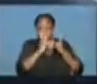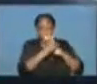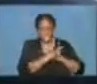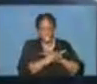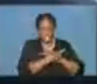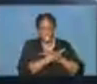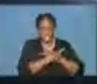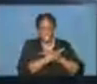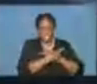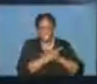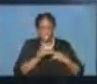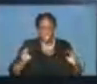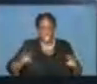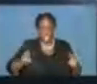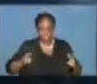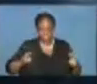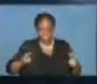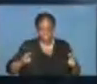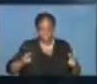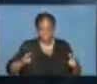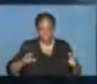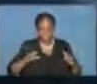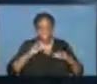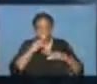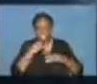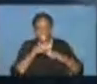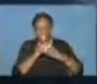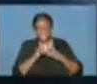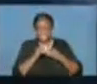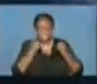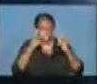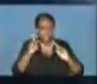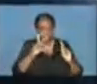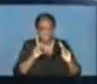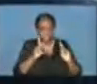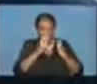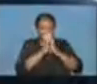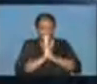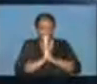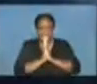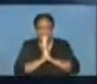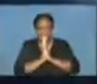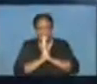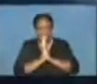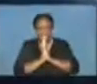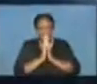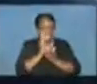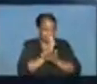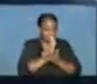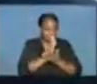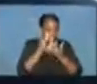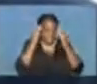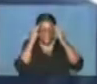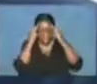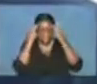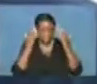his behavior changed a little bit, and he was a little unstable as far as that. I know a lot of people ask me about his mental state, you know.